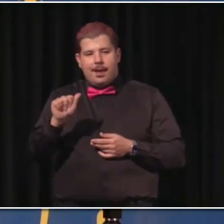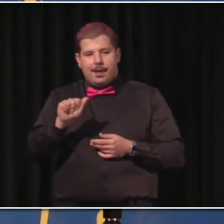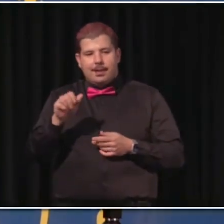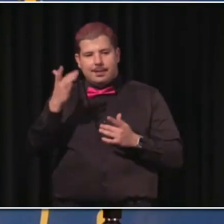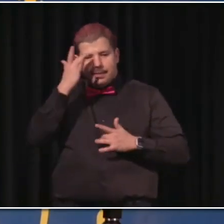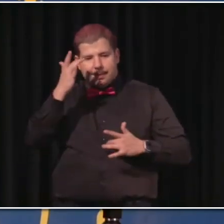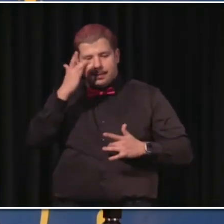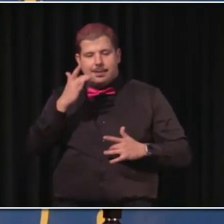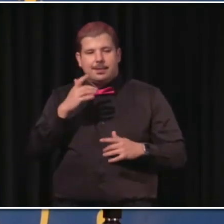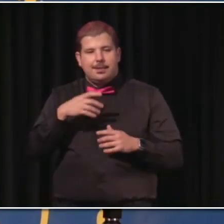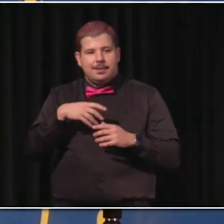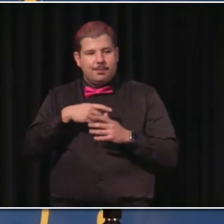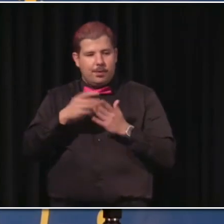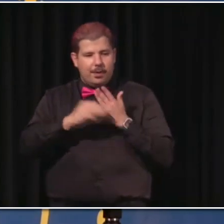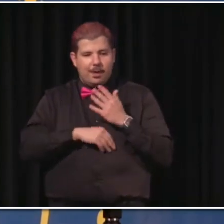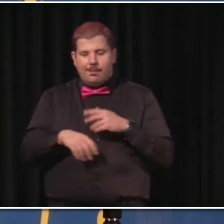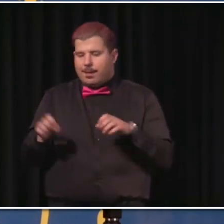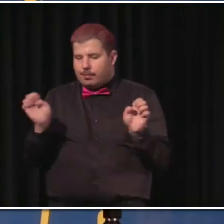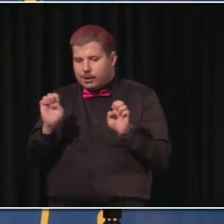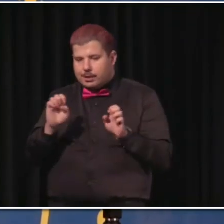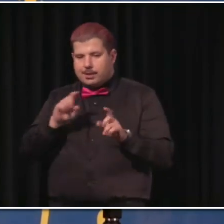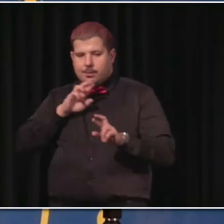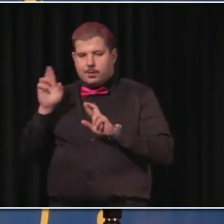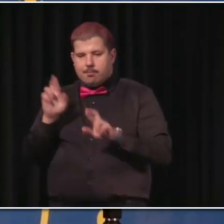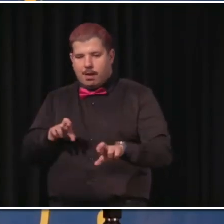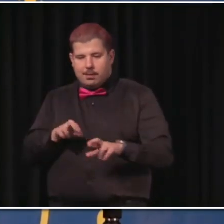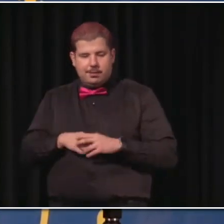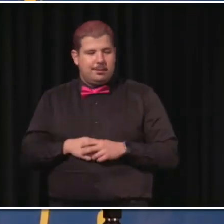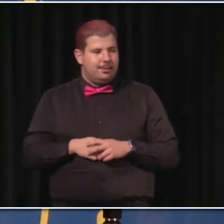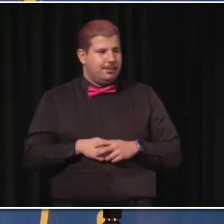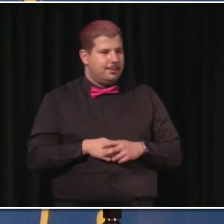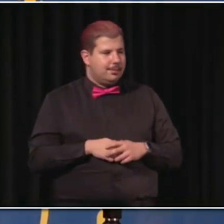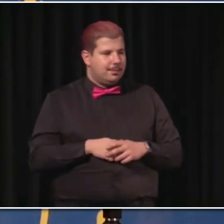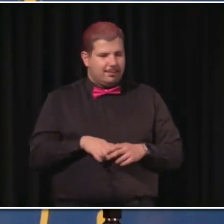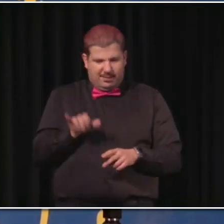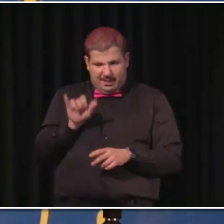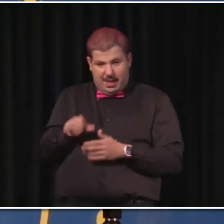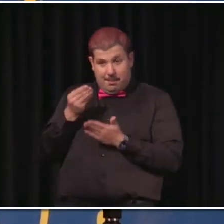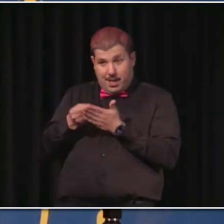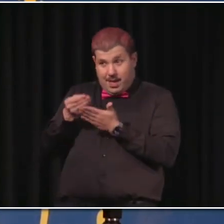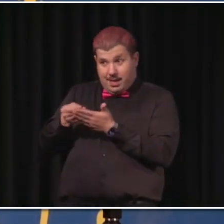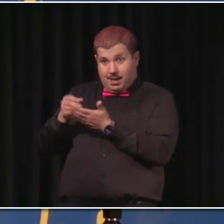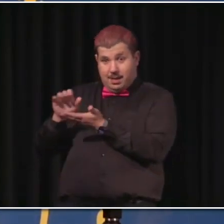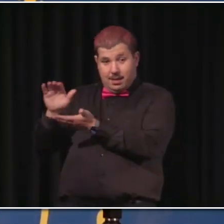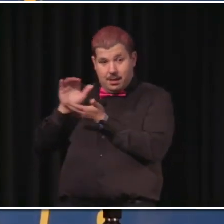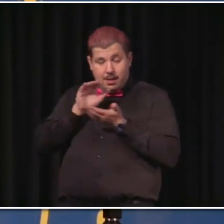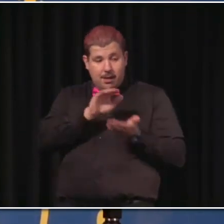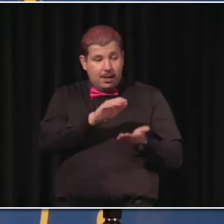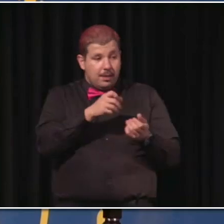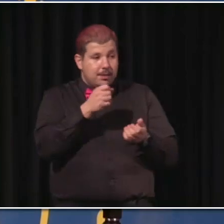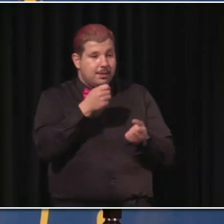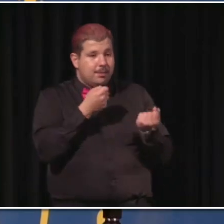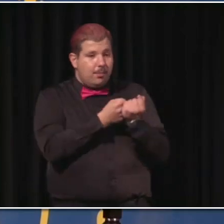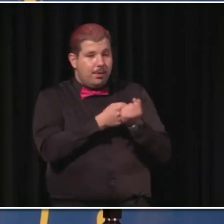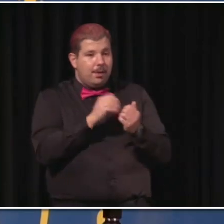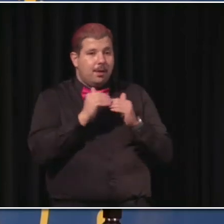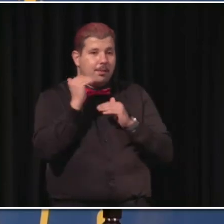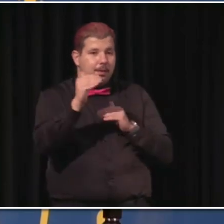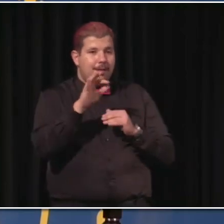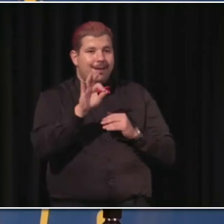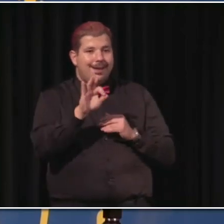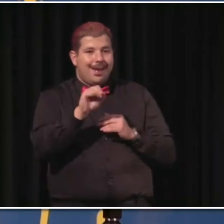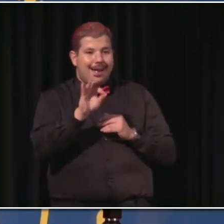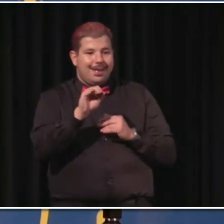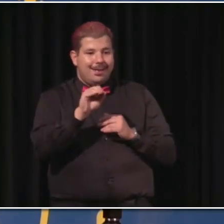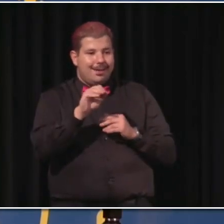our emergency response. That funding supported more than 90 public health